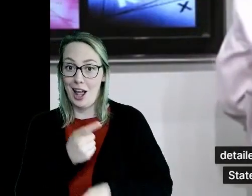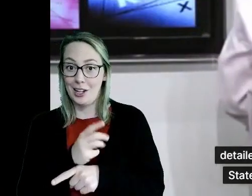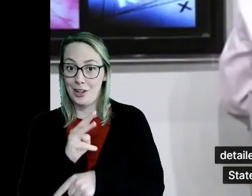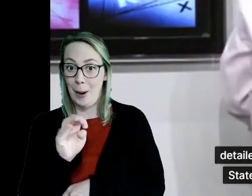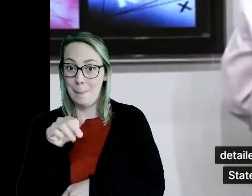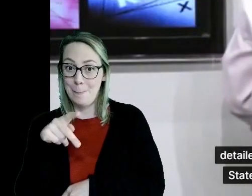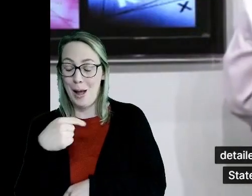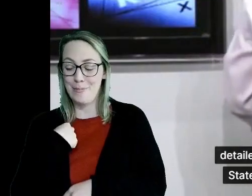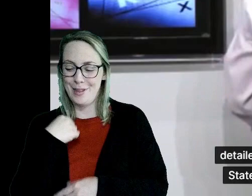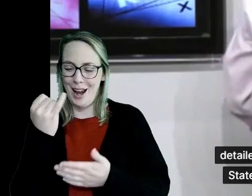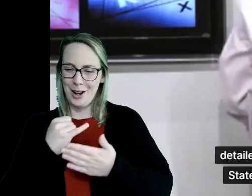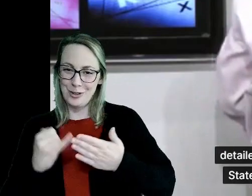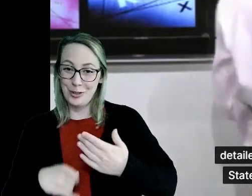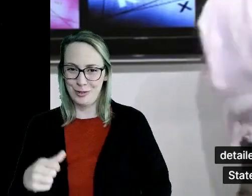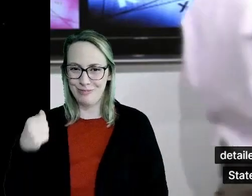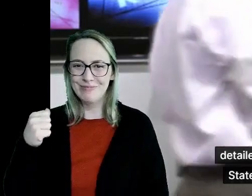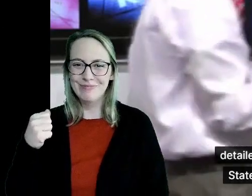map of the United States,